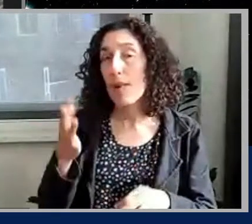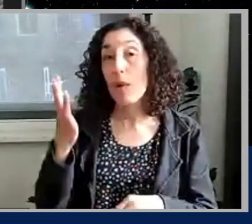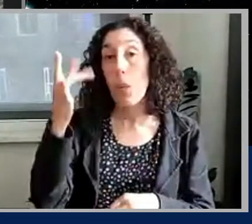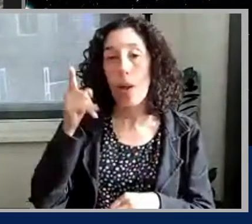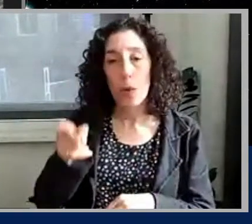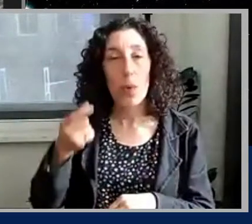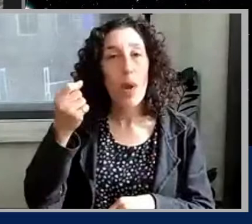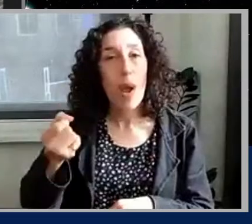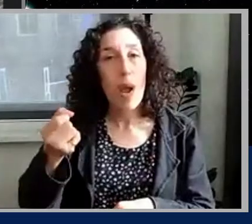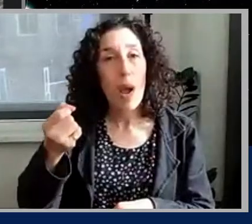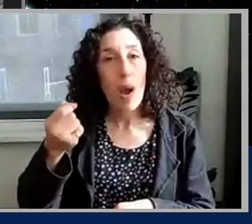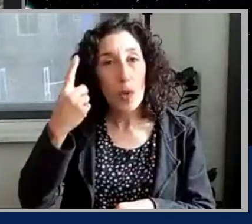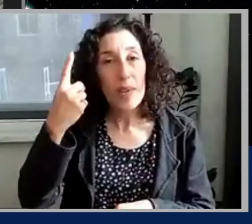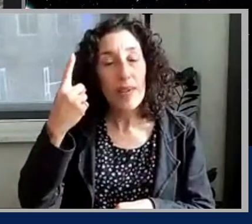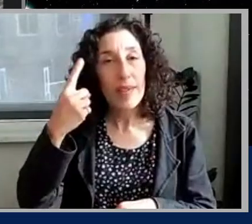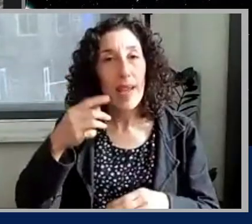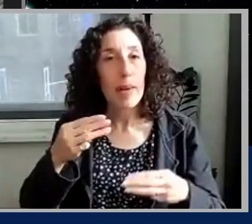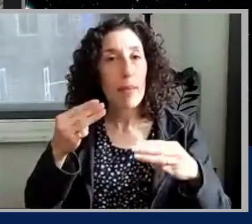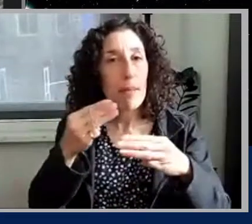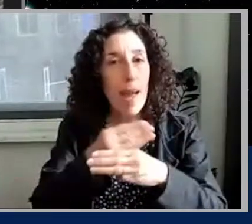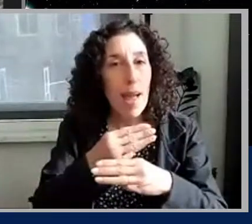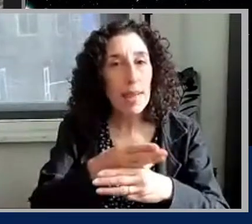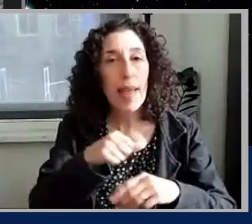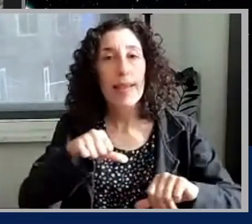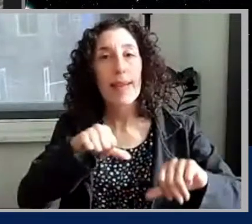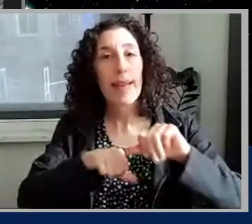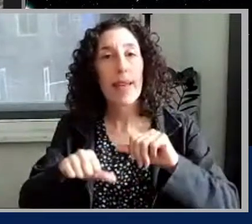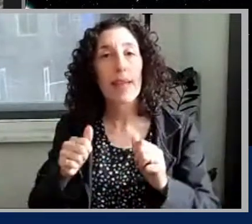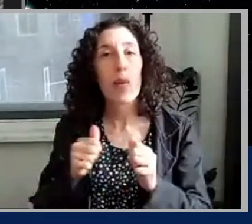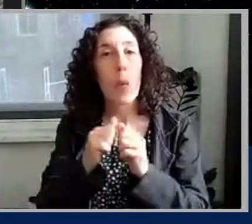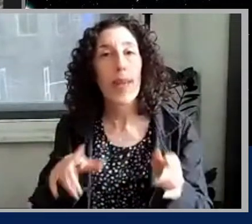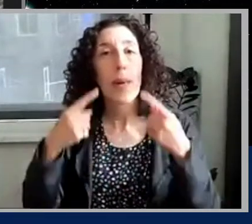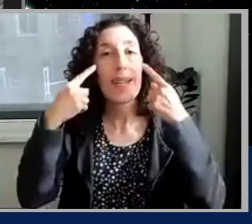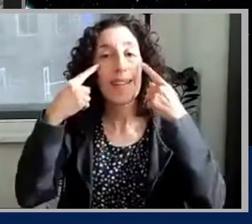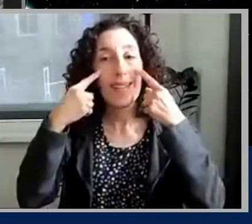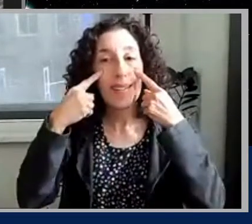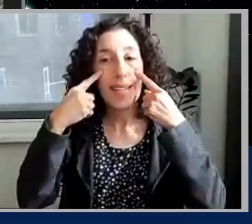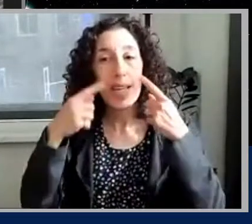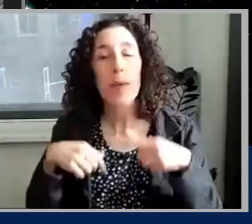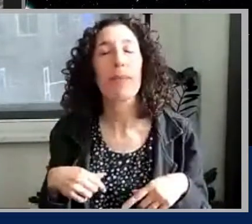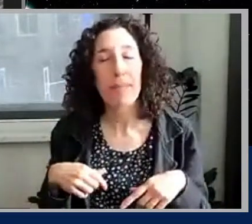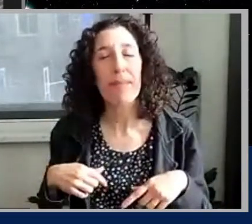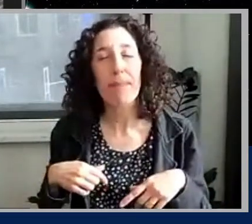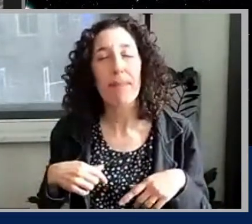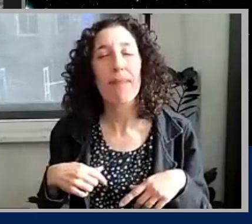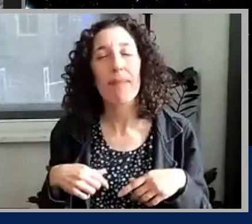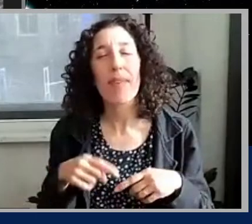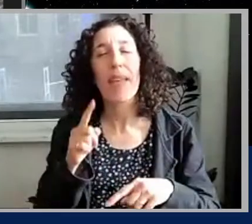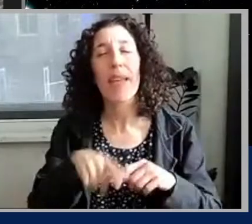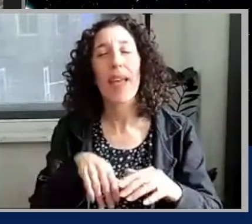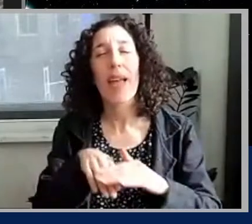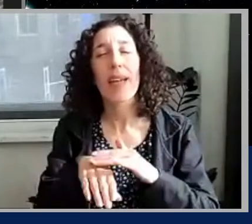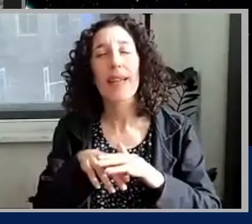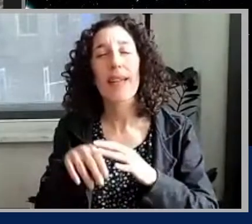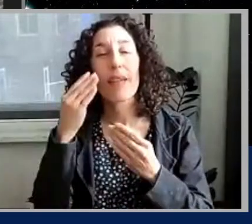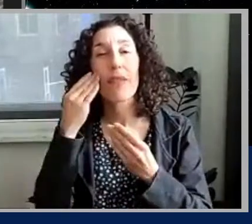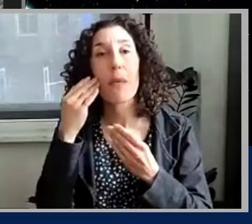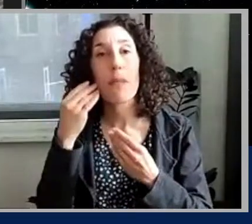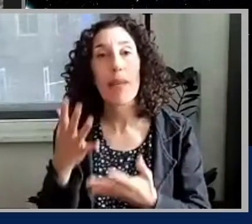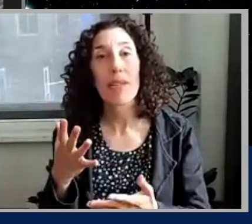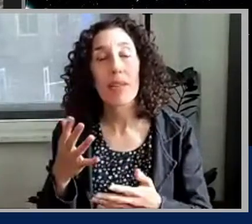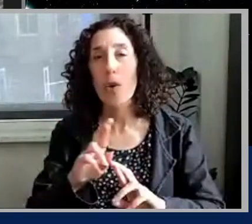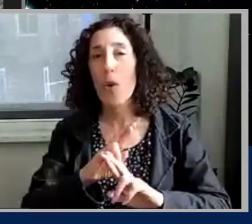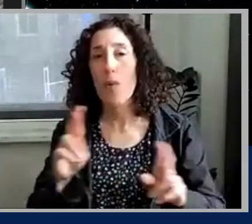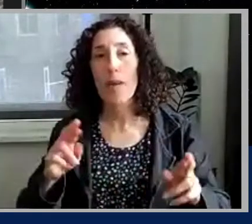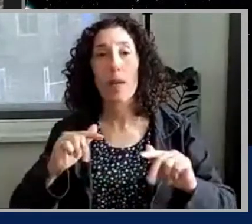learn astronomy, and her professors would just be writing equations on a board and she couldn't access that information. And that just really